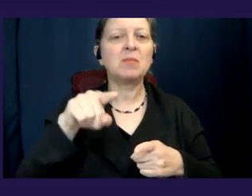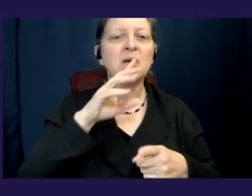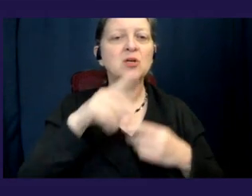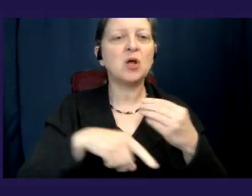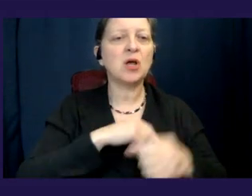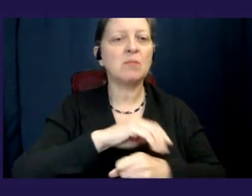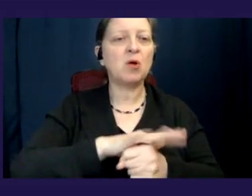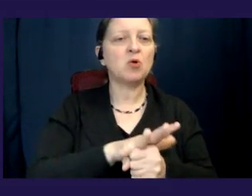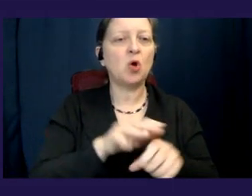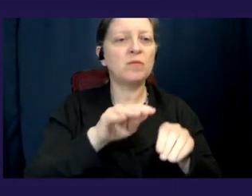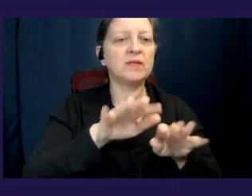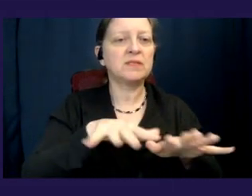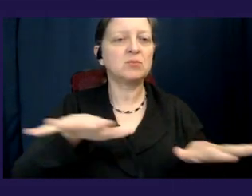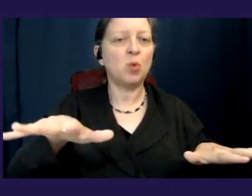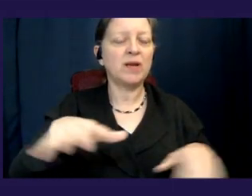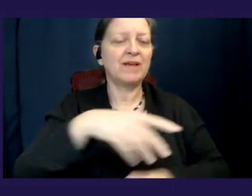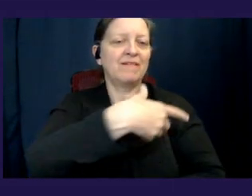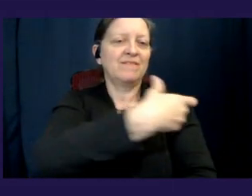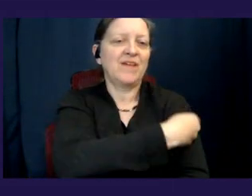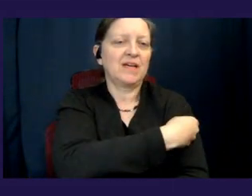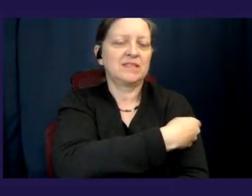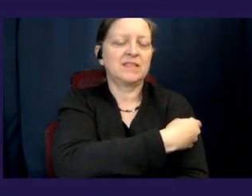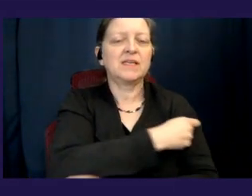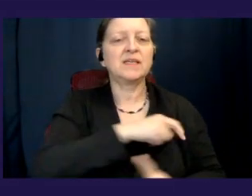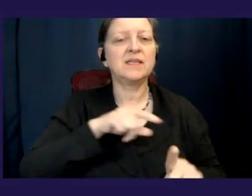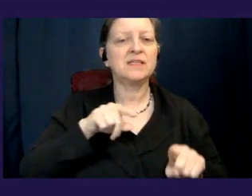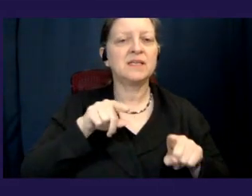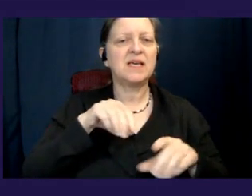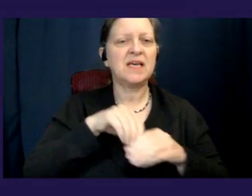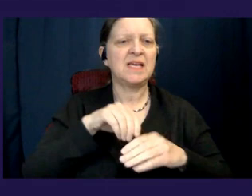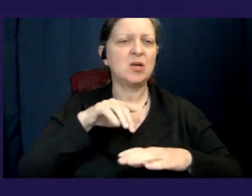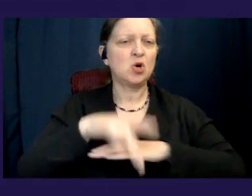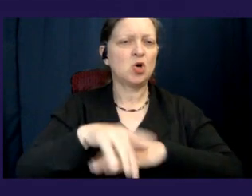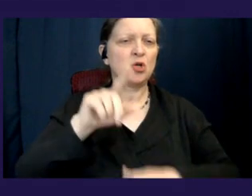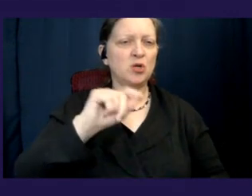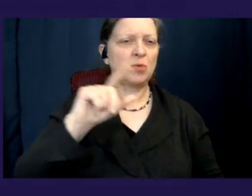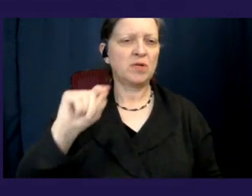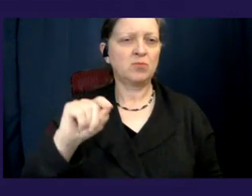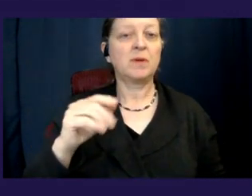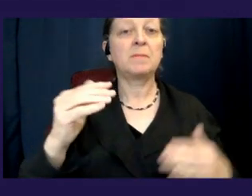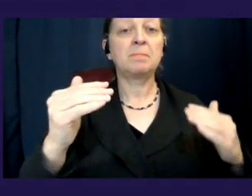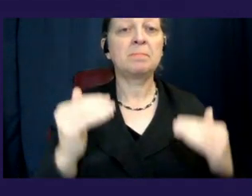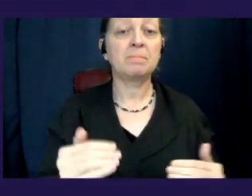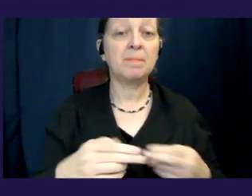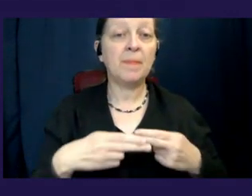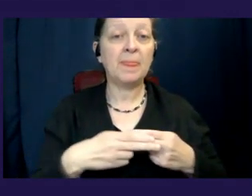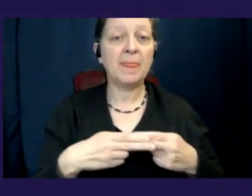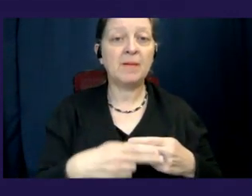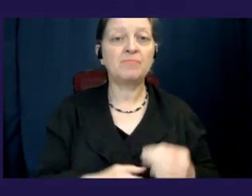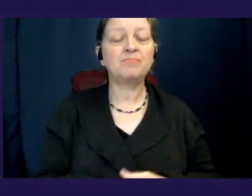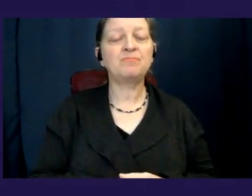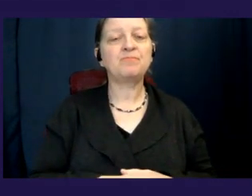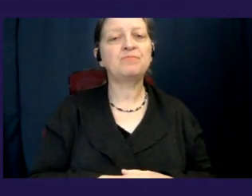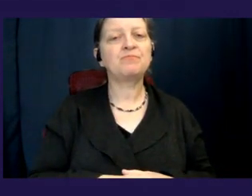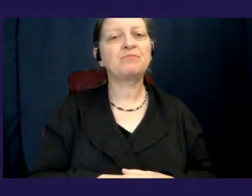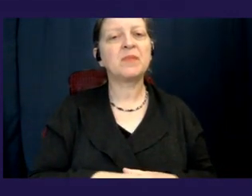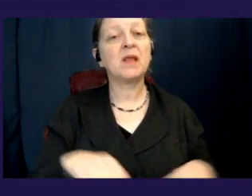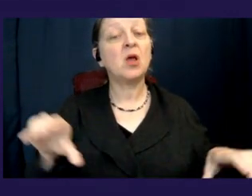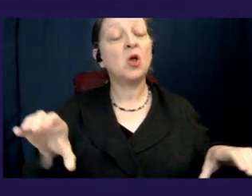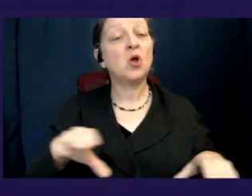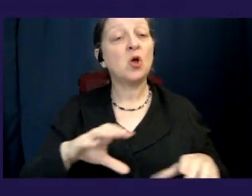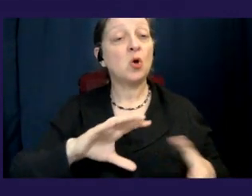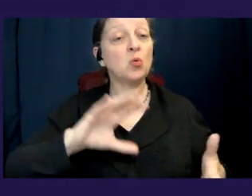in early 2020. Next slide, please. So there's certain challenges for crisis